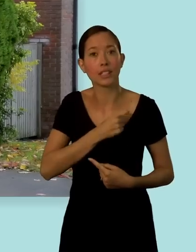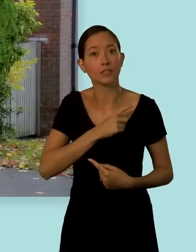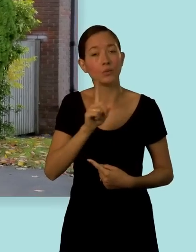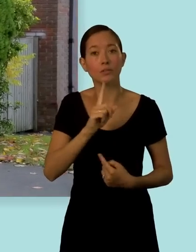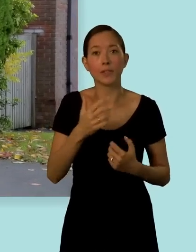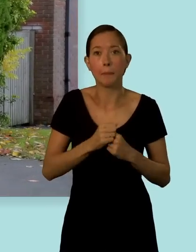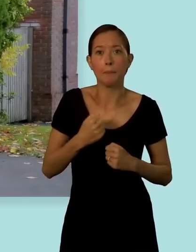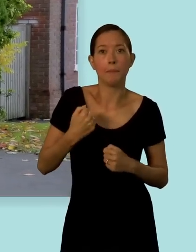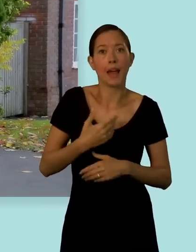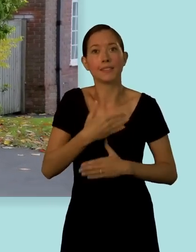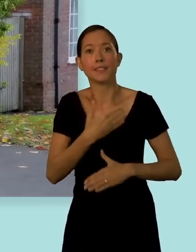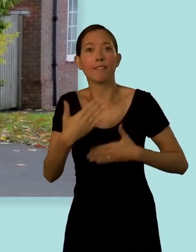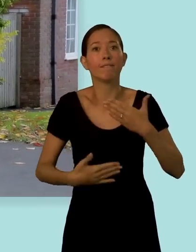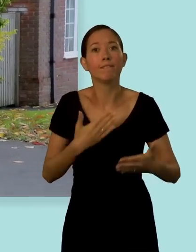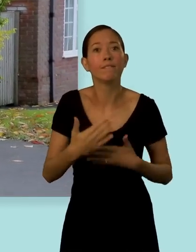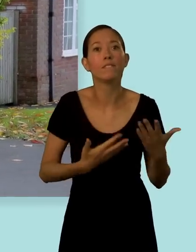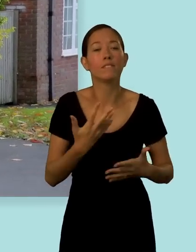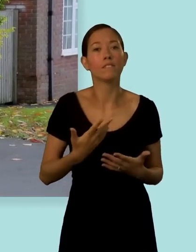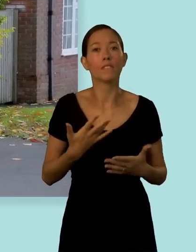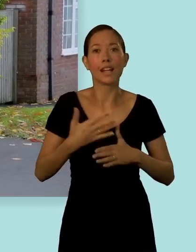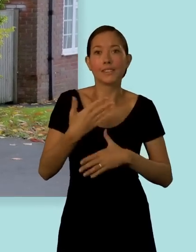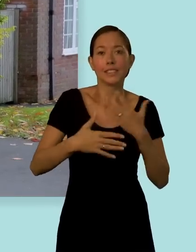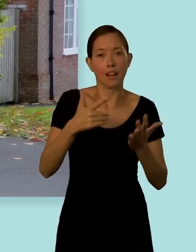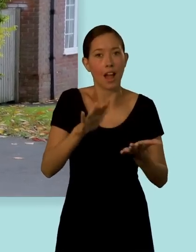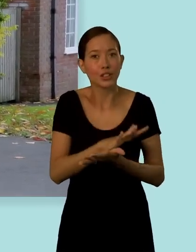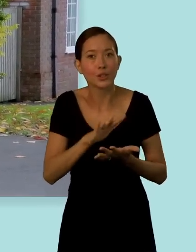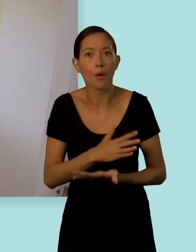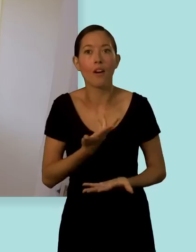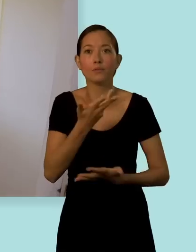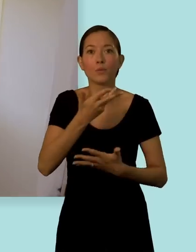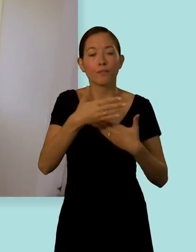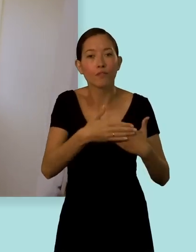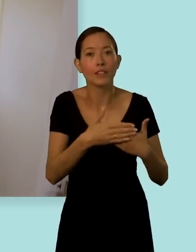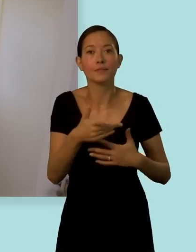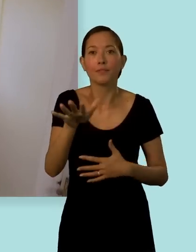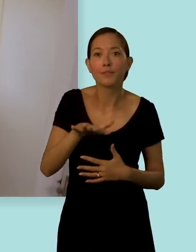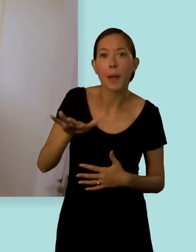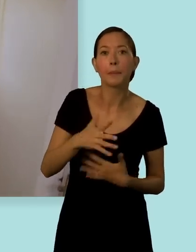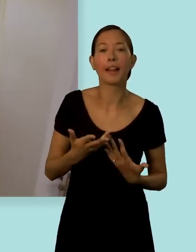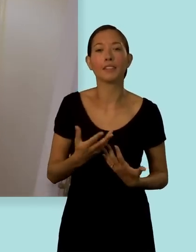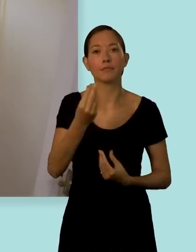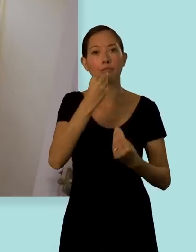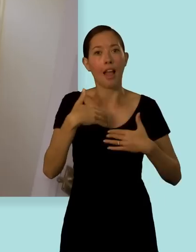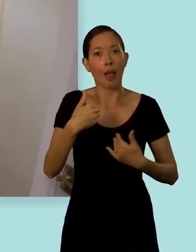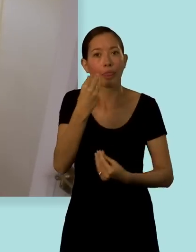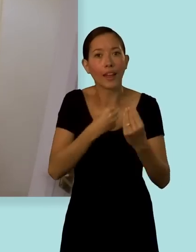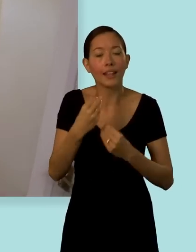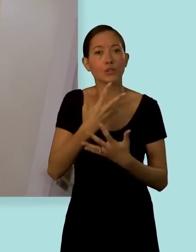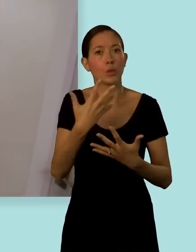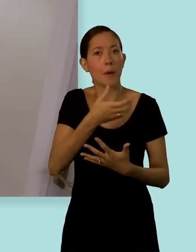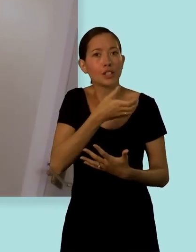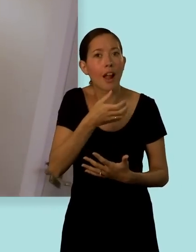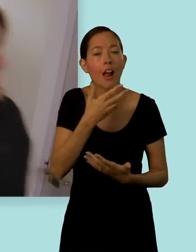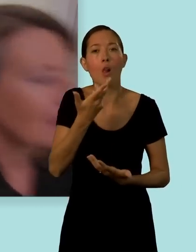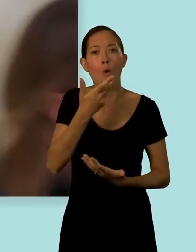include keeping active, doing activities that you enjoy, and talking to friends and family. Eating a healthy diet and not having too